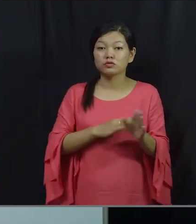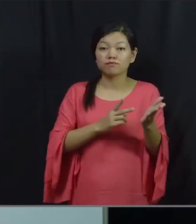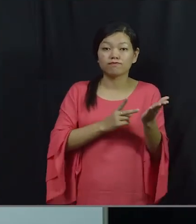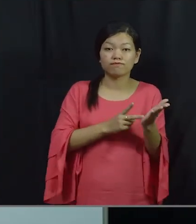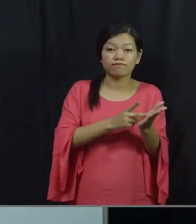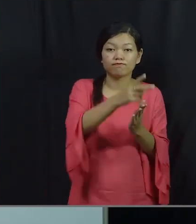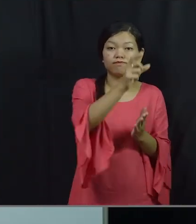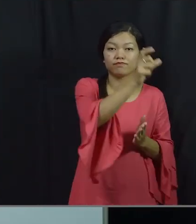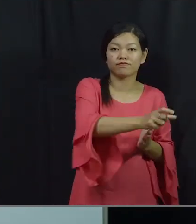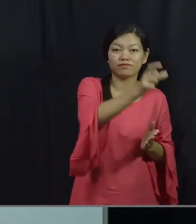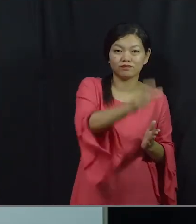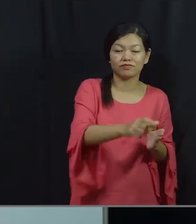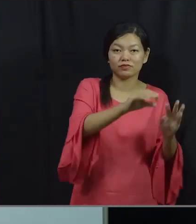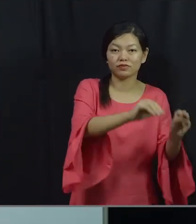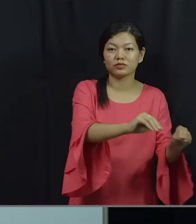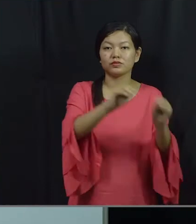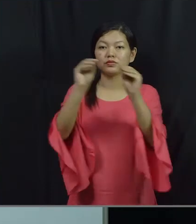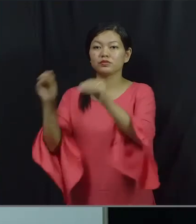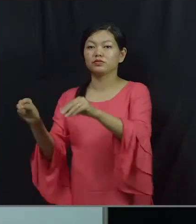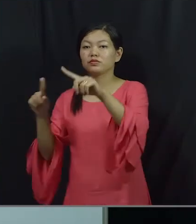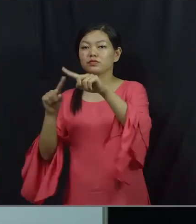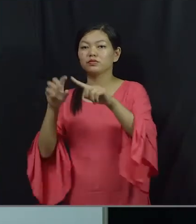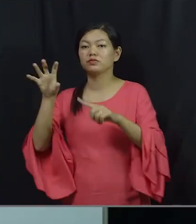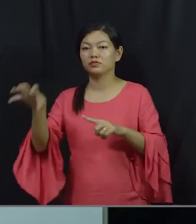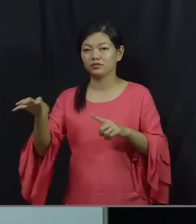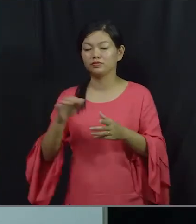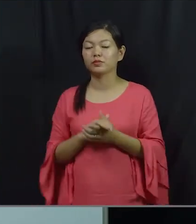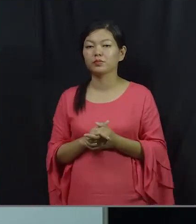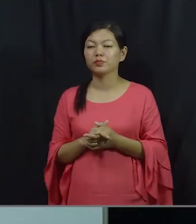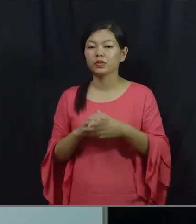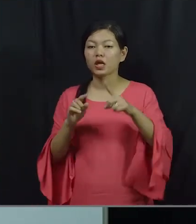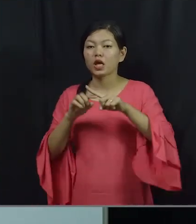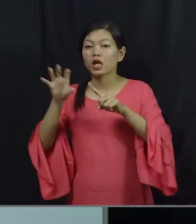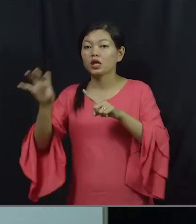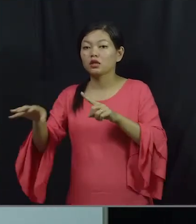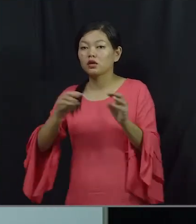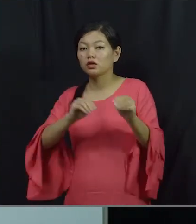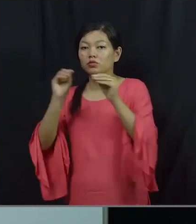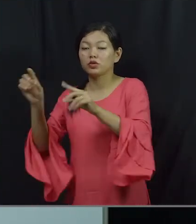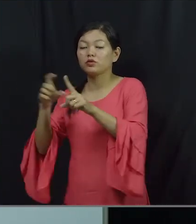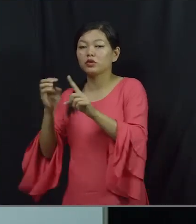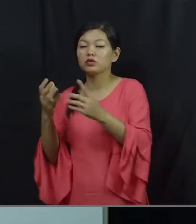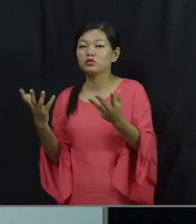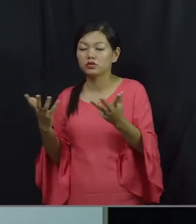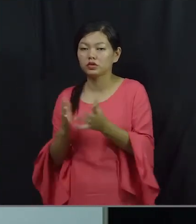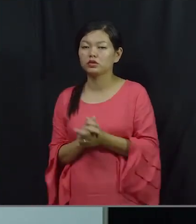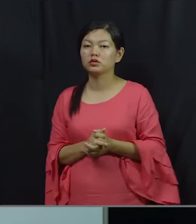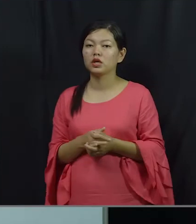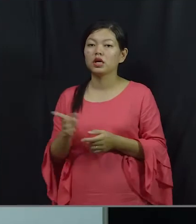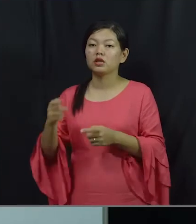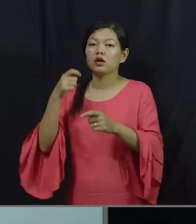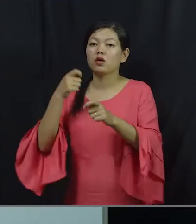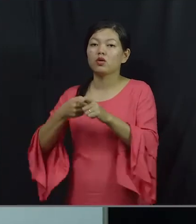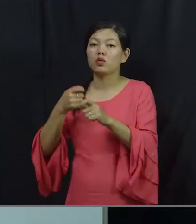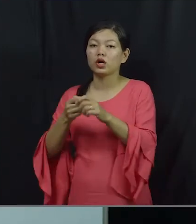doing business in the cities. So they were specialized in in a particular area, or maybe they